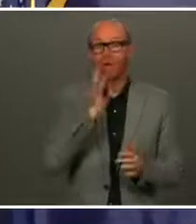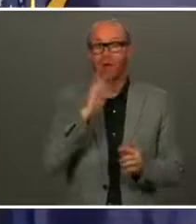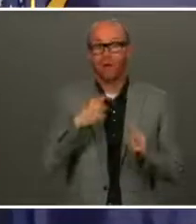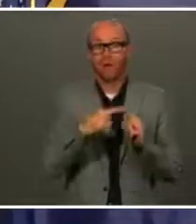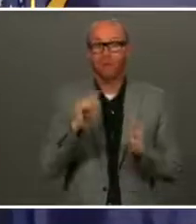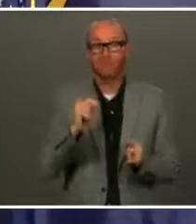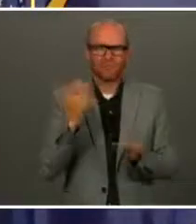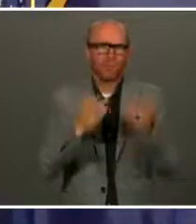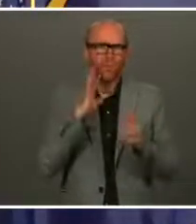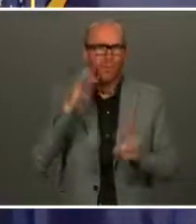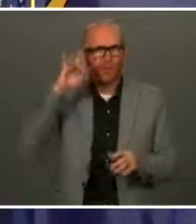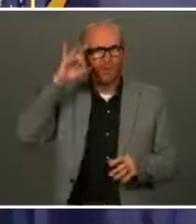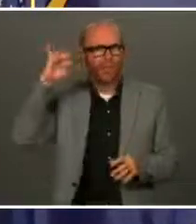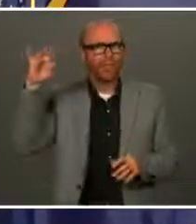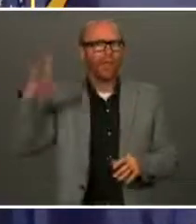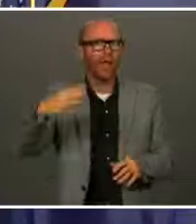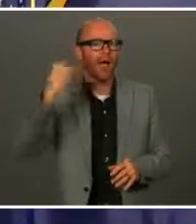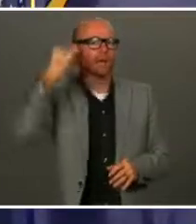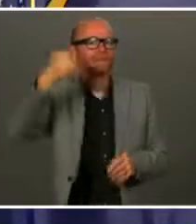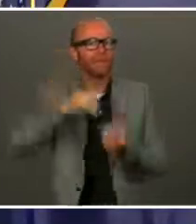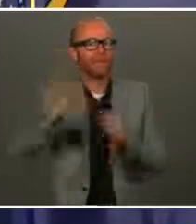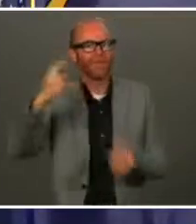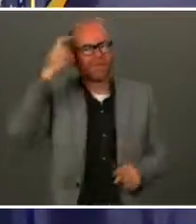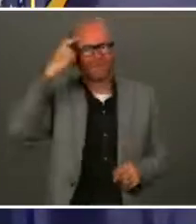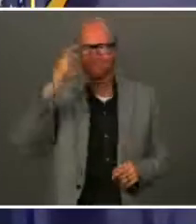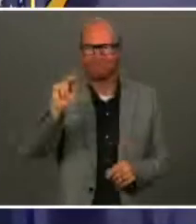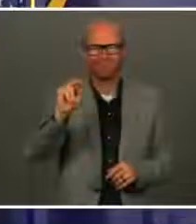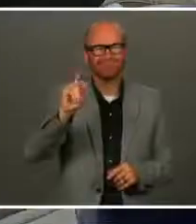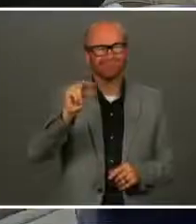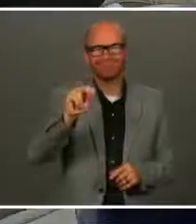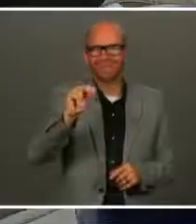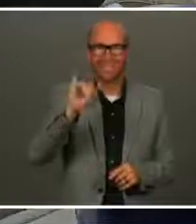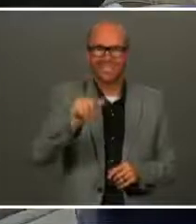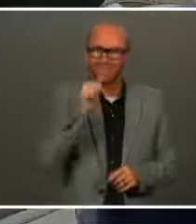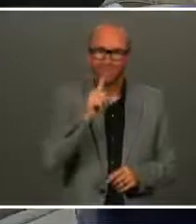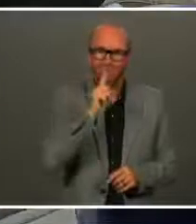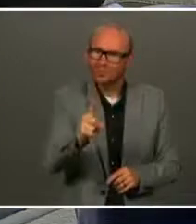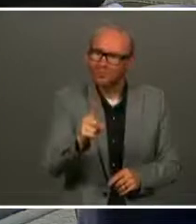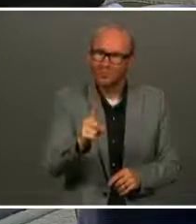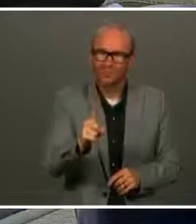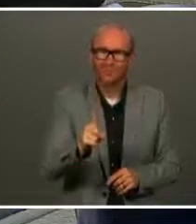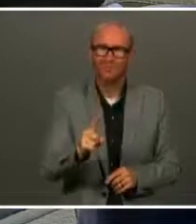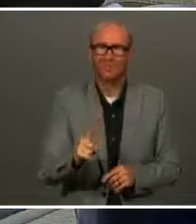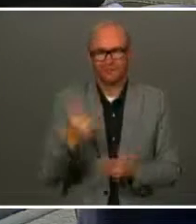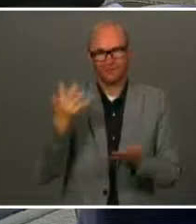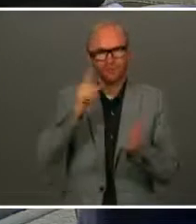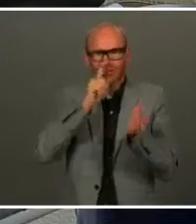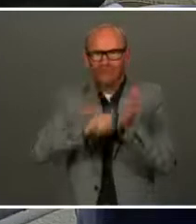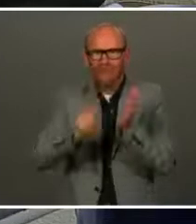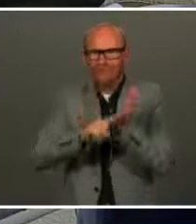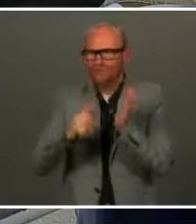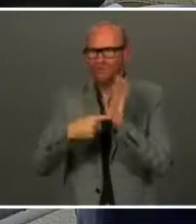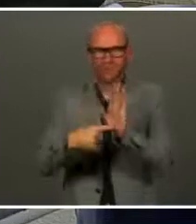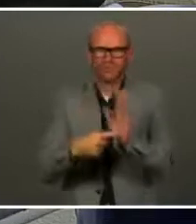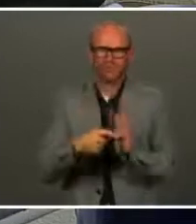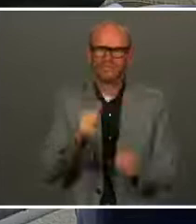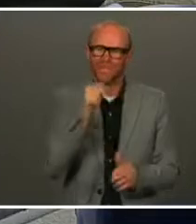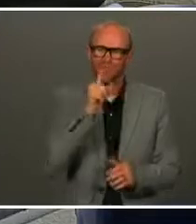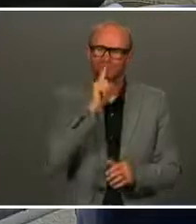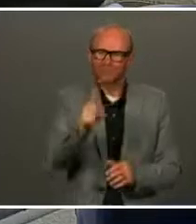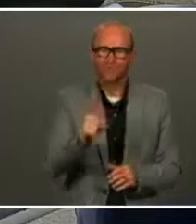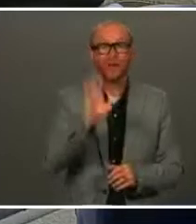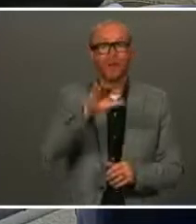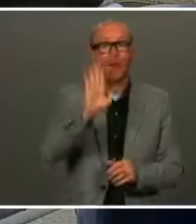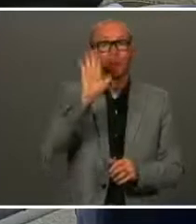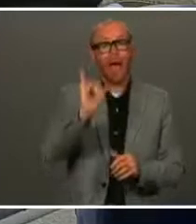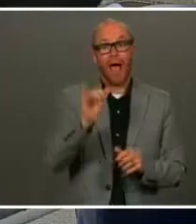ideas in someone's head. The research is very clear that is not true. That is not a thing. In fact, the opposite is true, that just by bringing